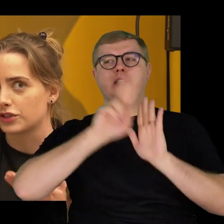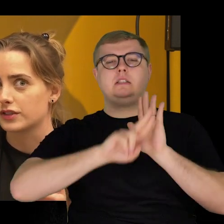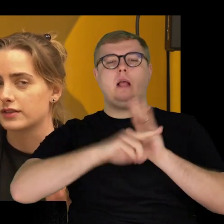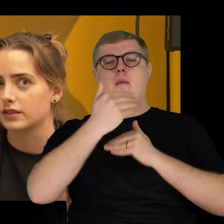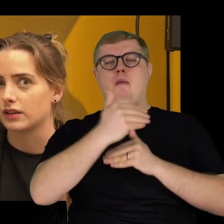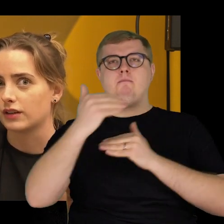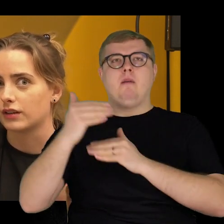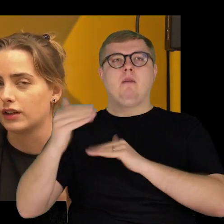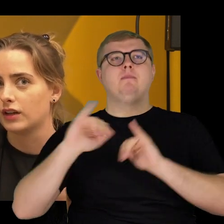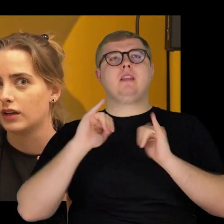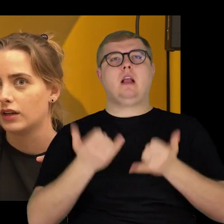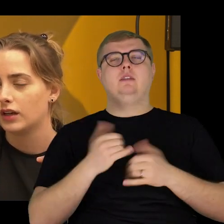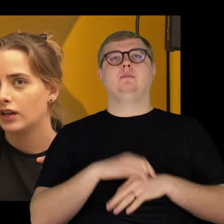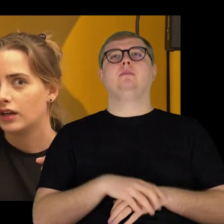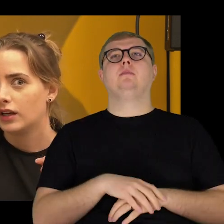researchers